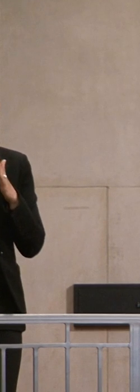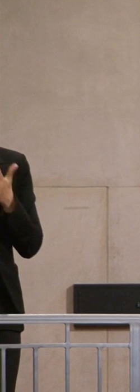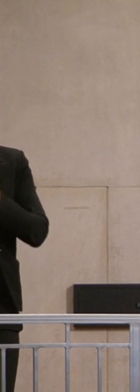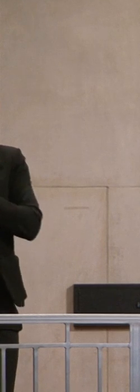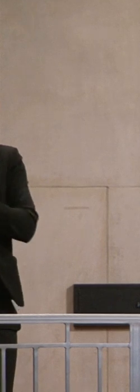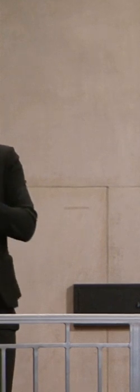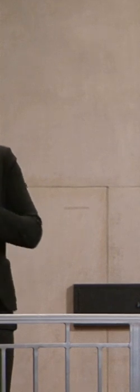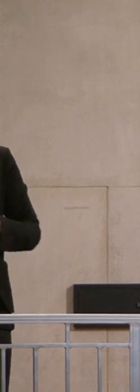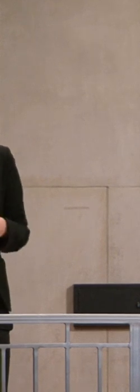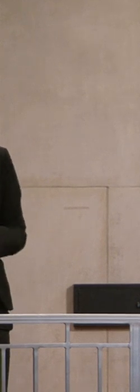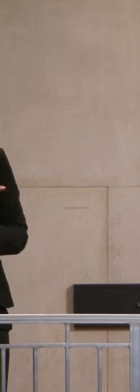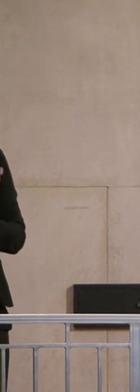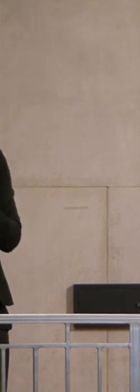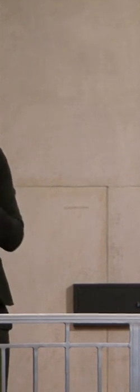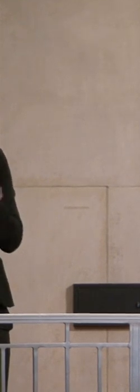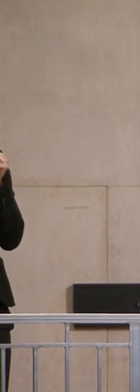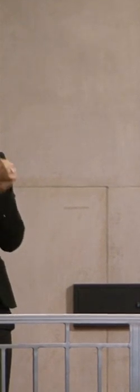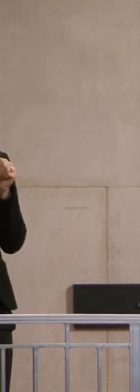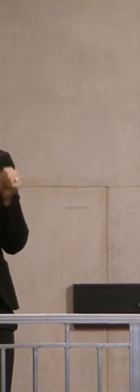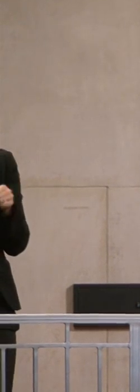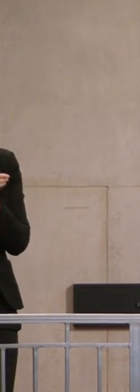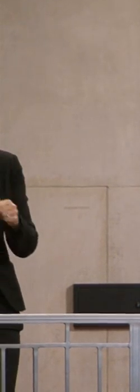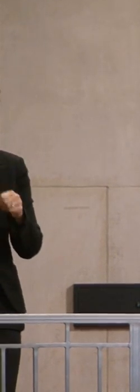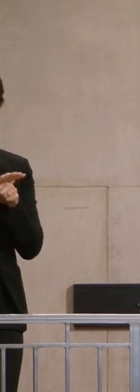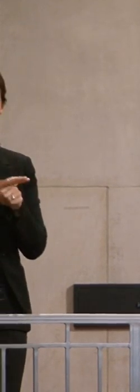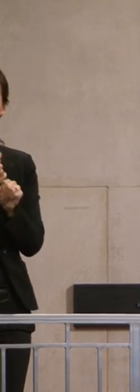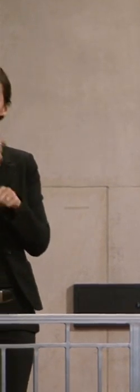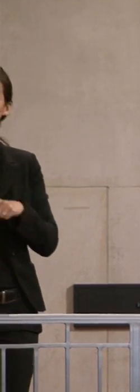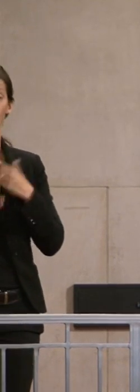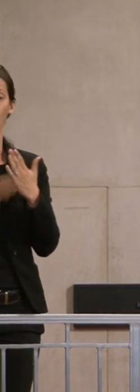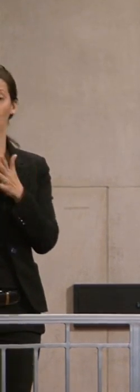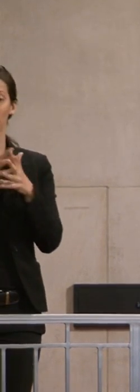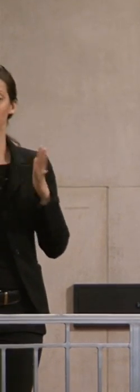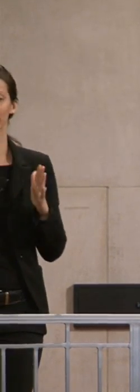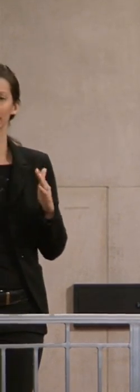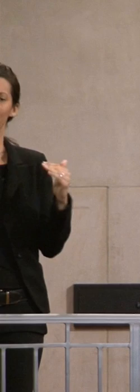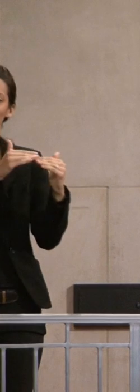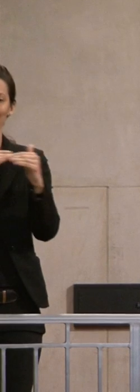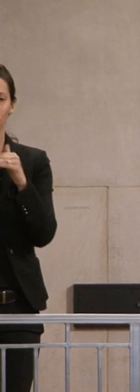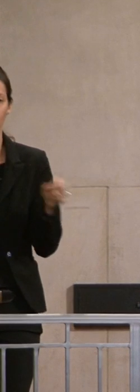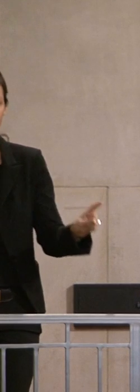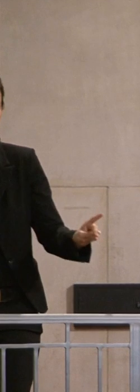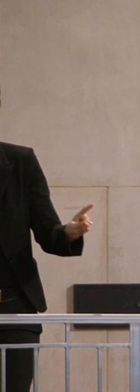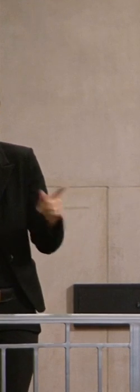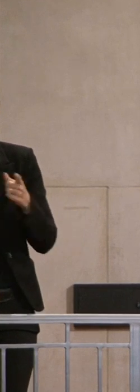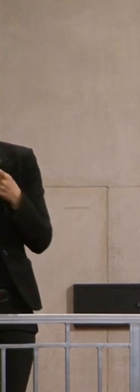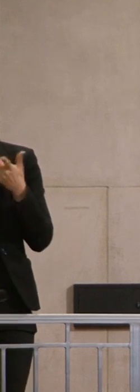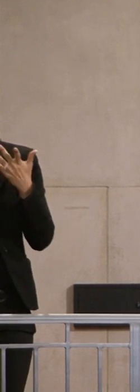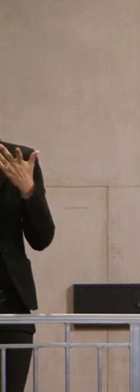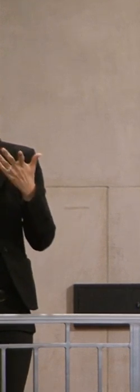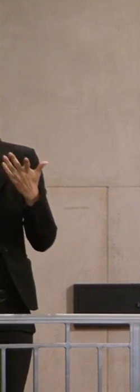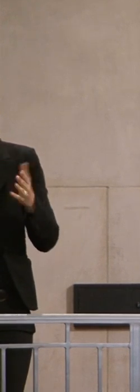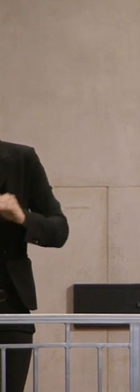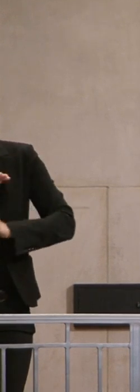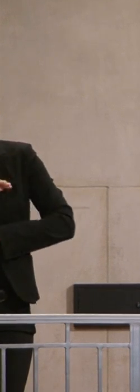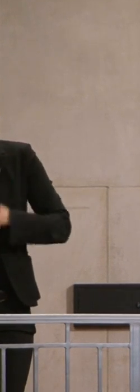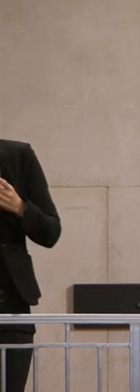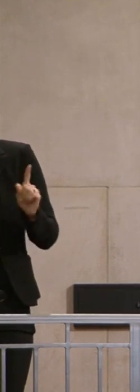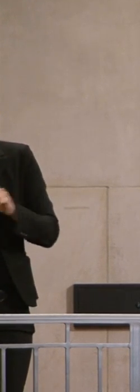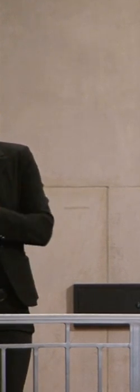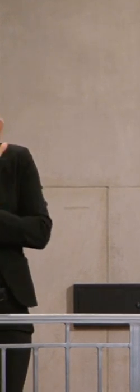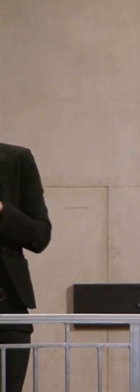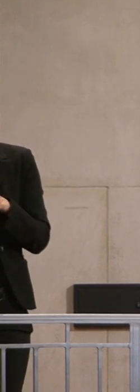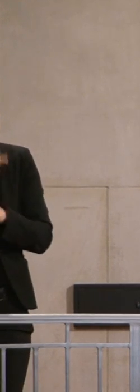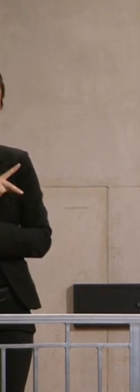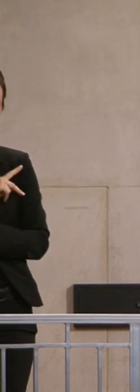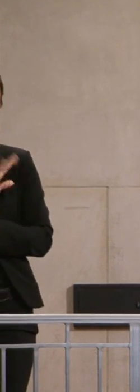our collective commitment to ensuring that all Americans have equal opportunities to achieve their personal and professional